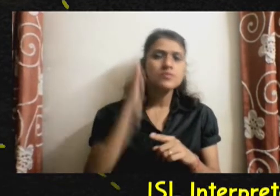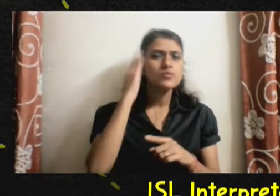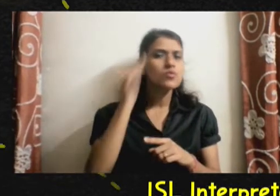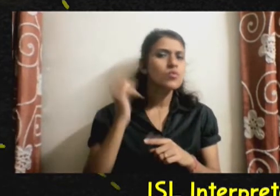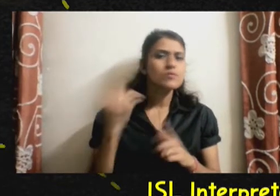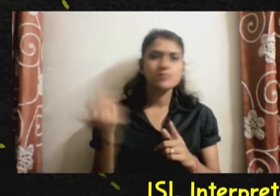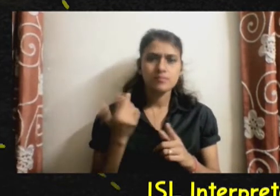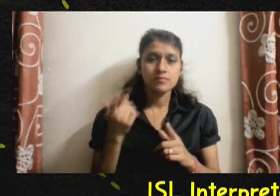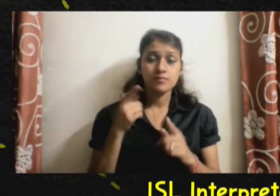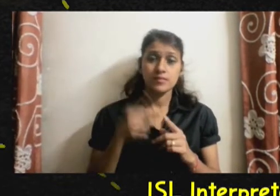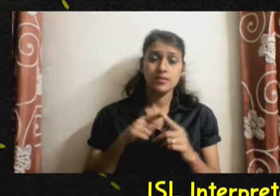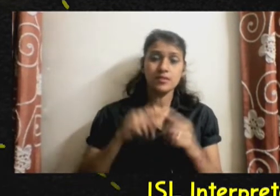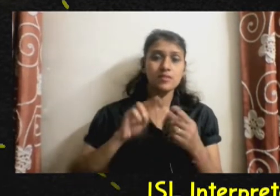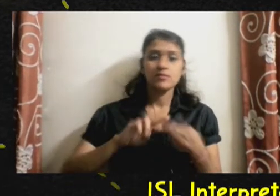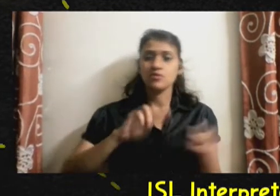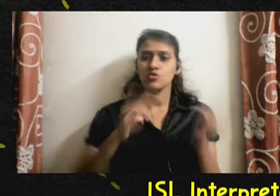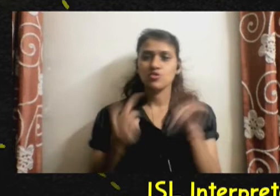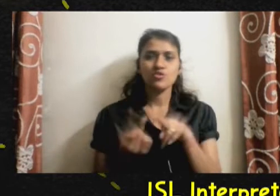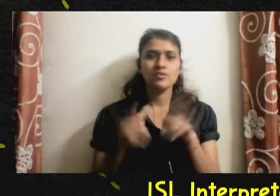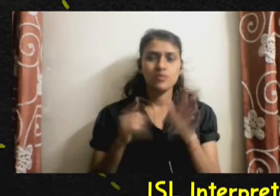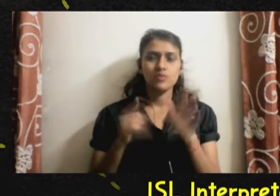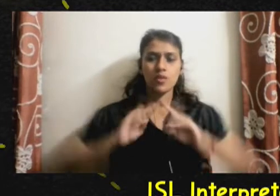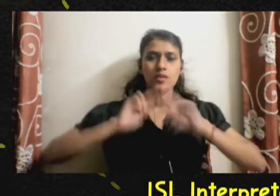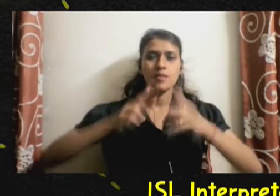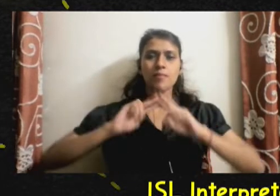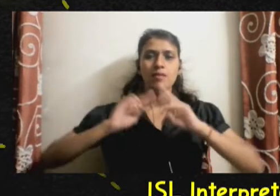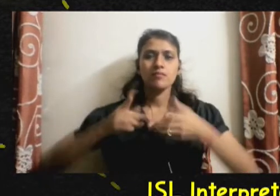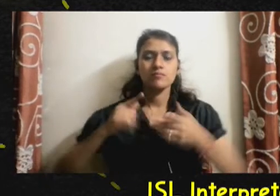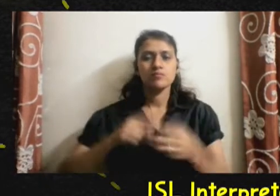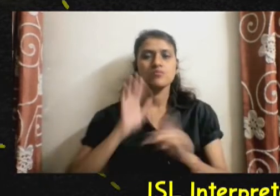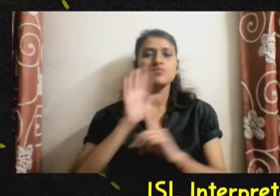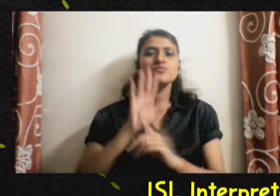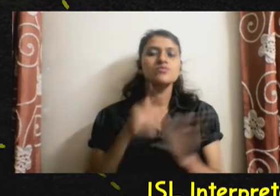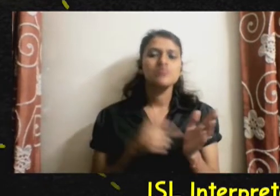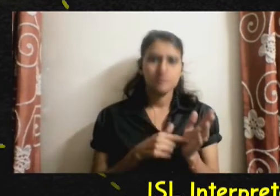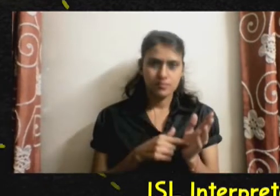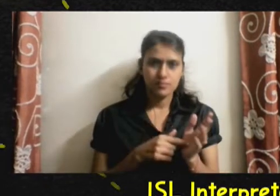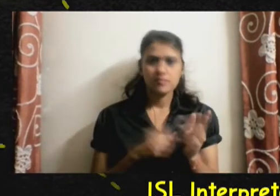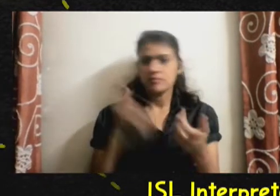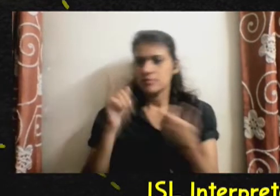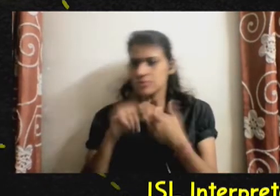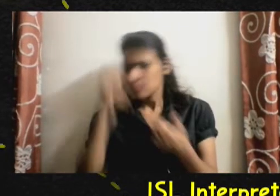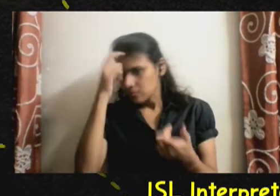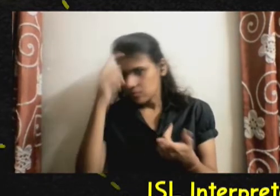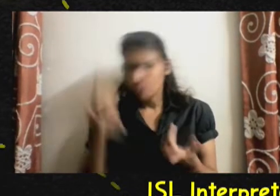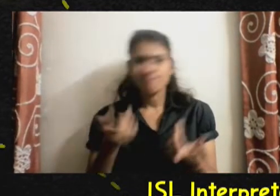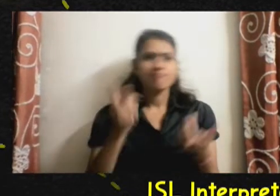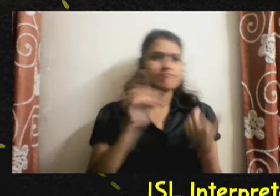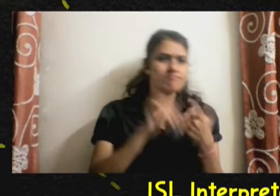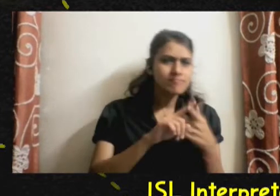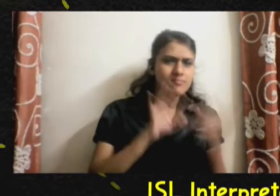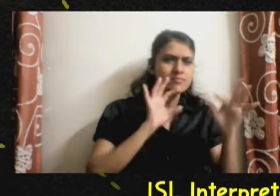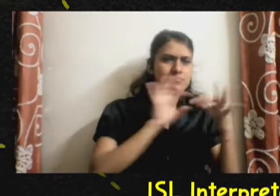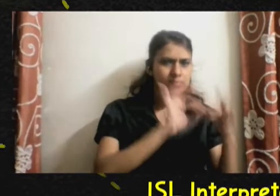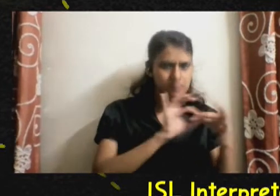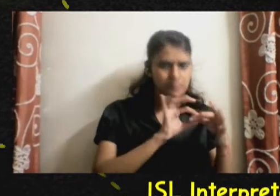also transforms the way we responded to issues of crisis, issues of relationships.